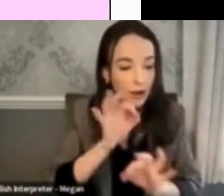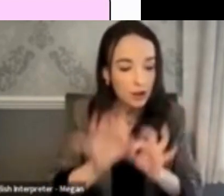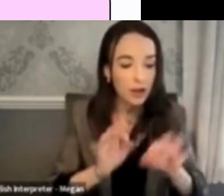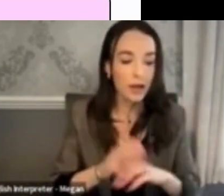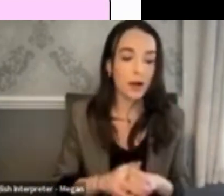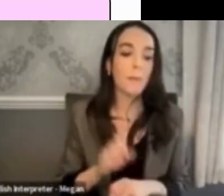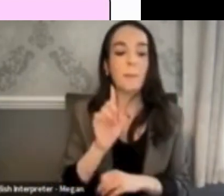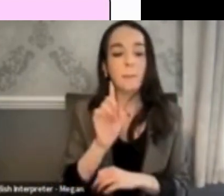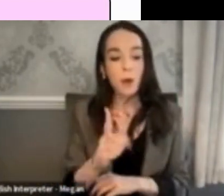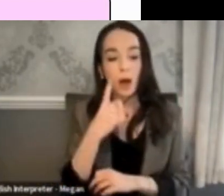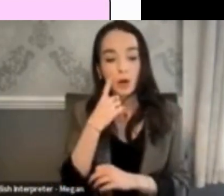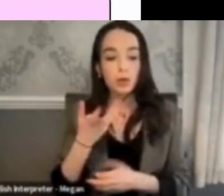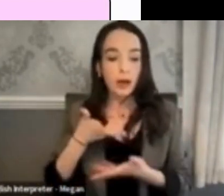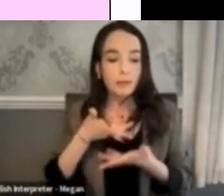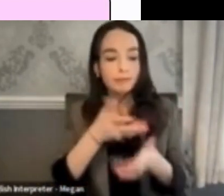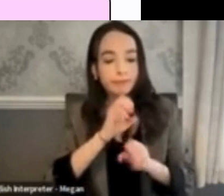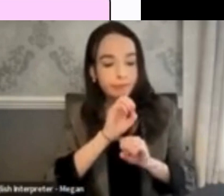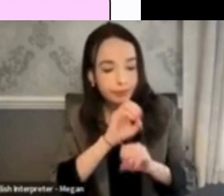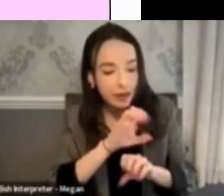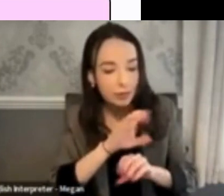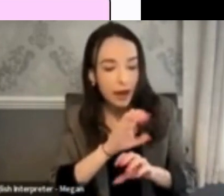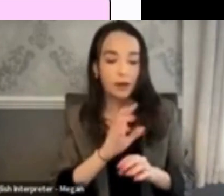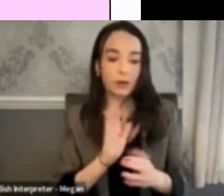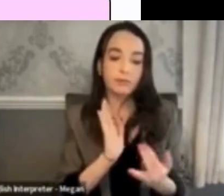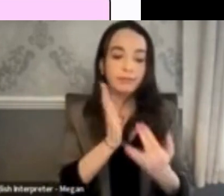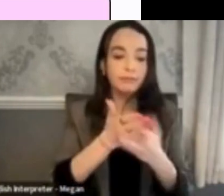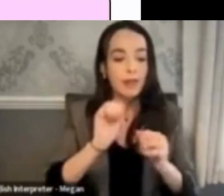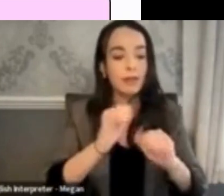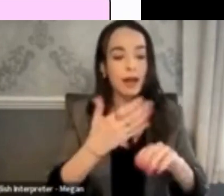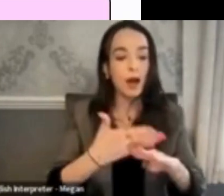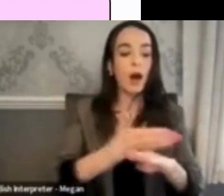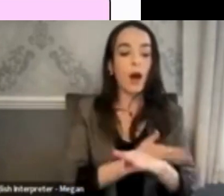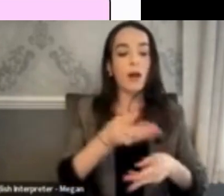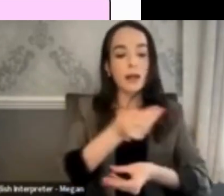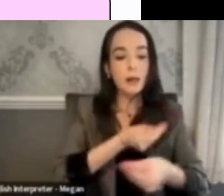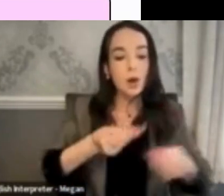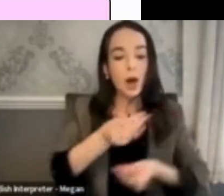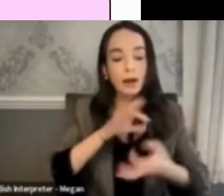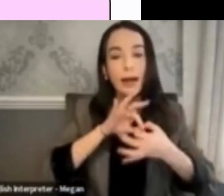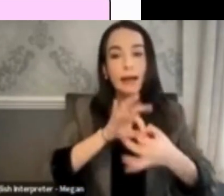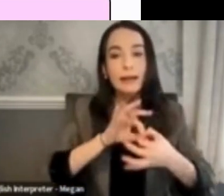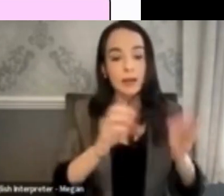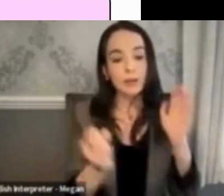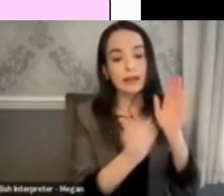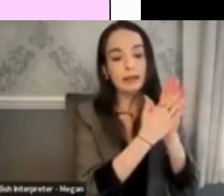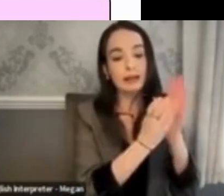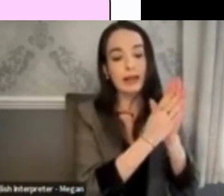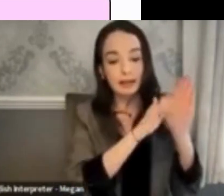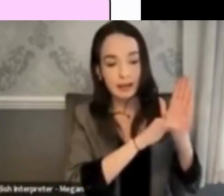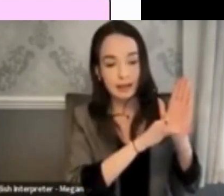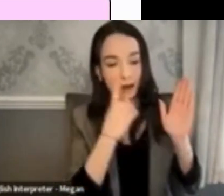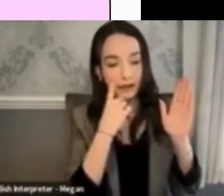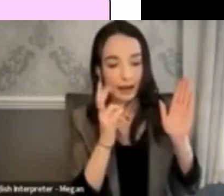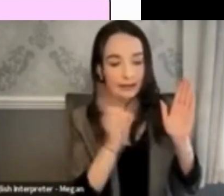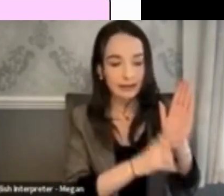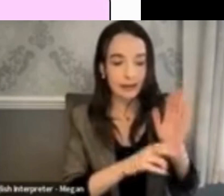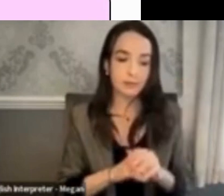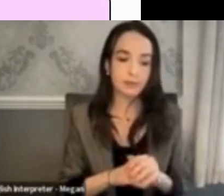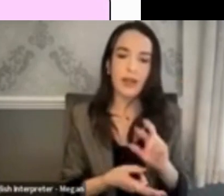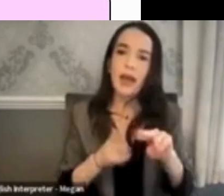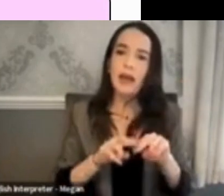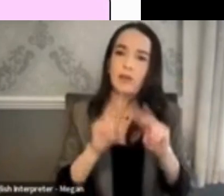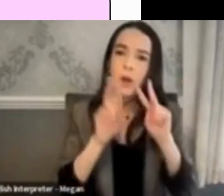engagement slides there. If you head to the FAQs on our website about the capital grant, you'll find the links that you need